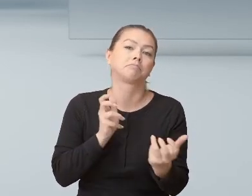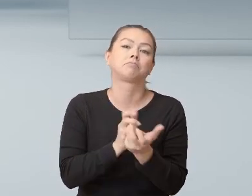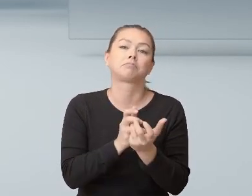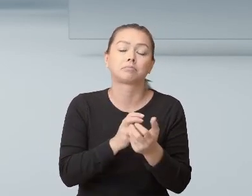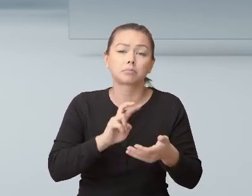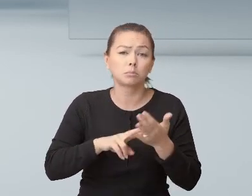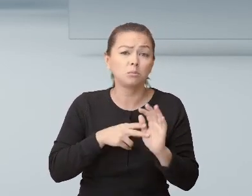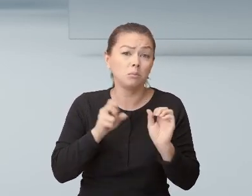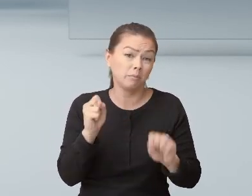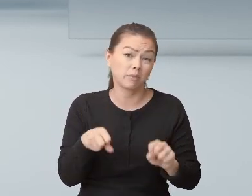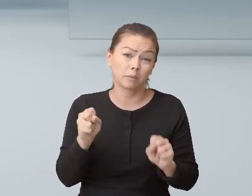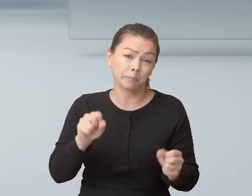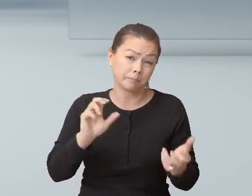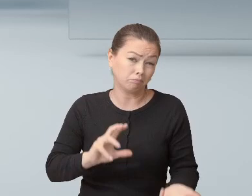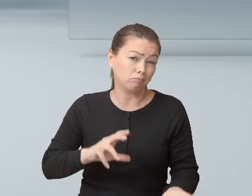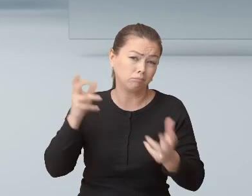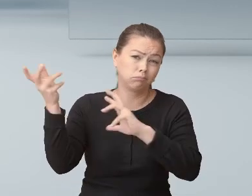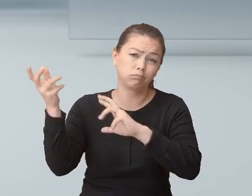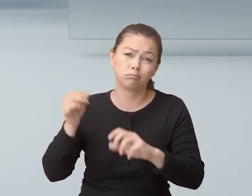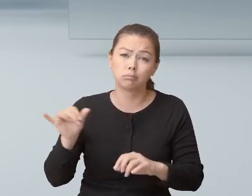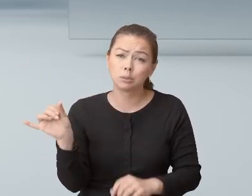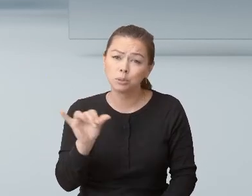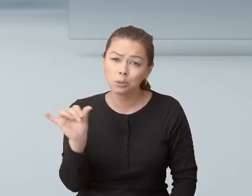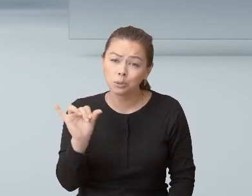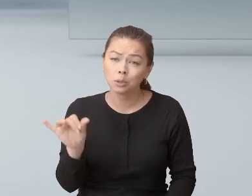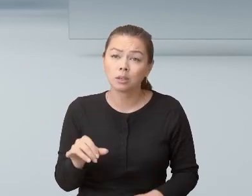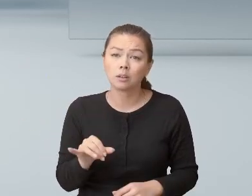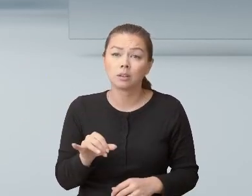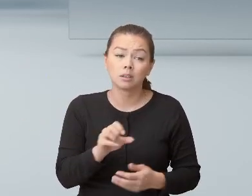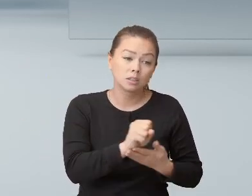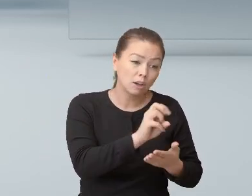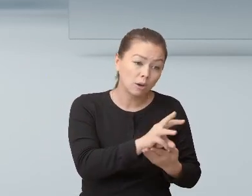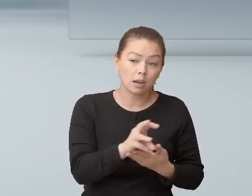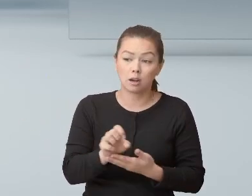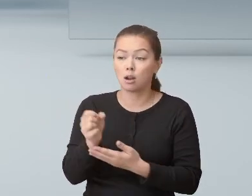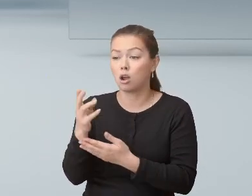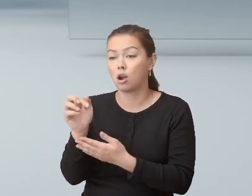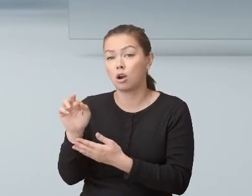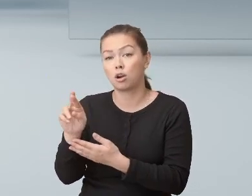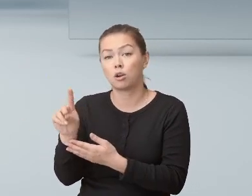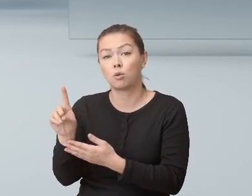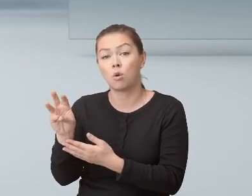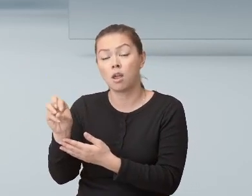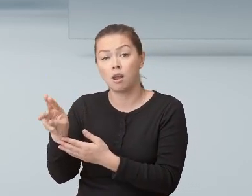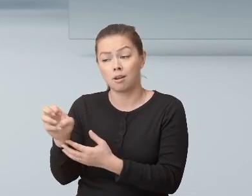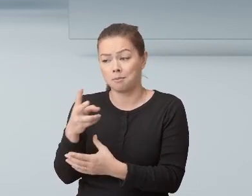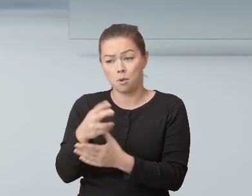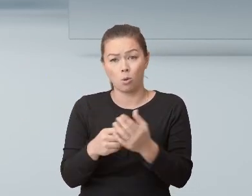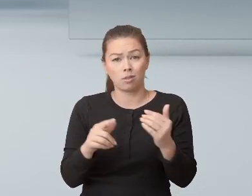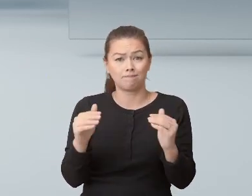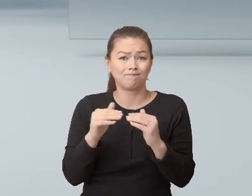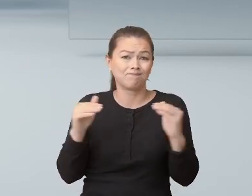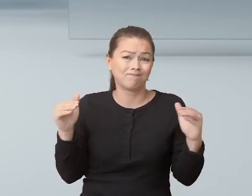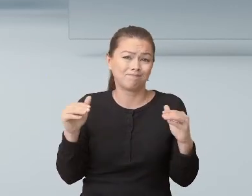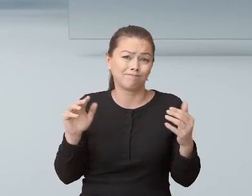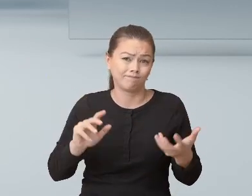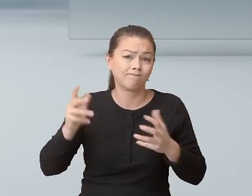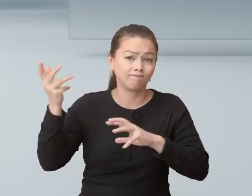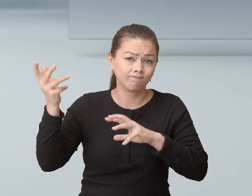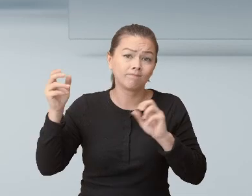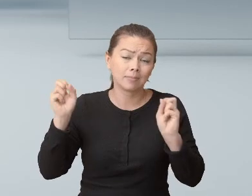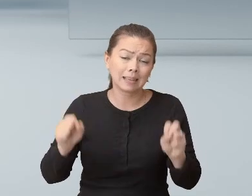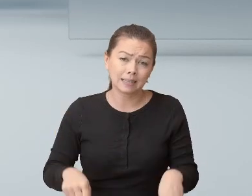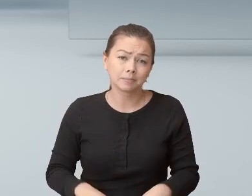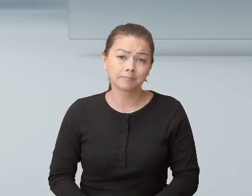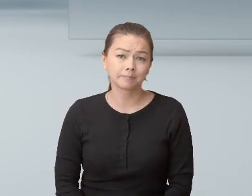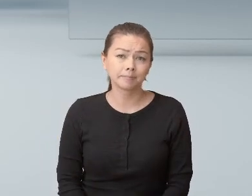sideways, as a hardware failure can. Yeah. And one big thing, and you hinted on that, Tim, is